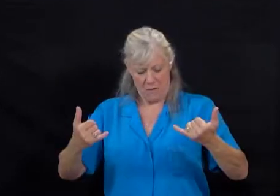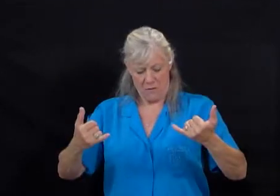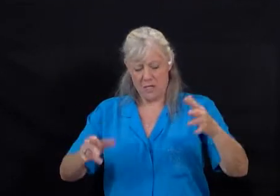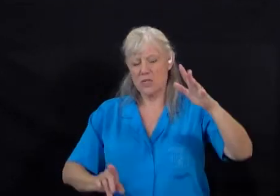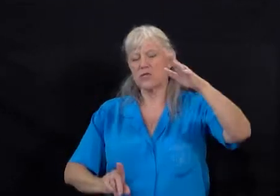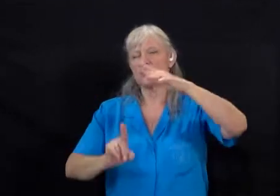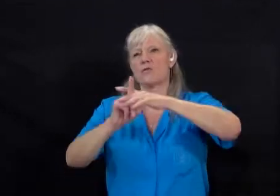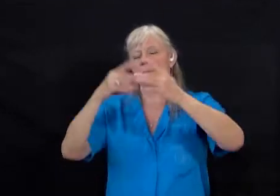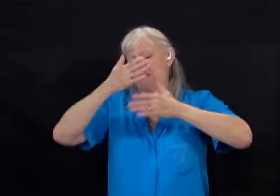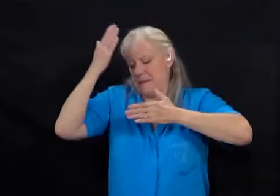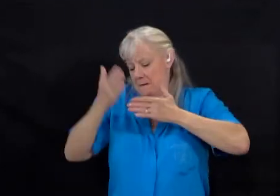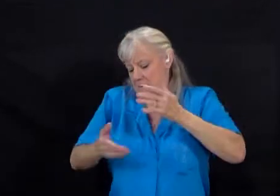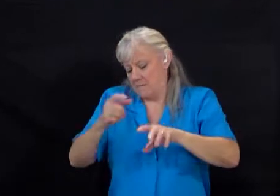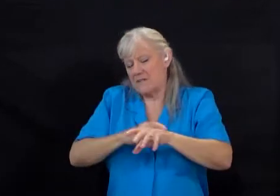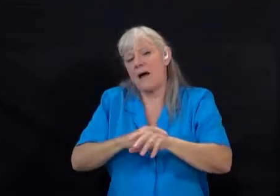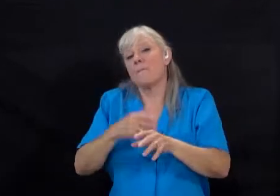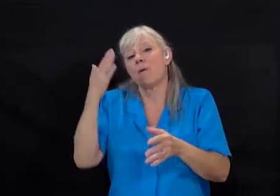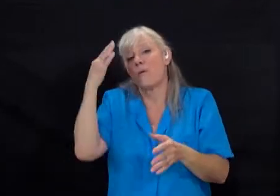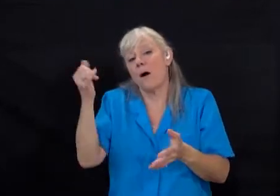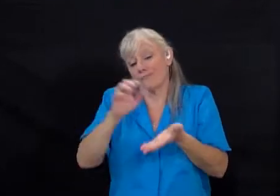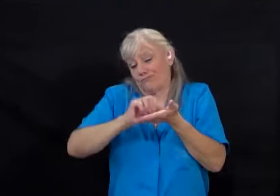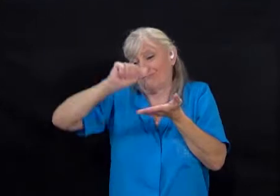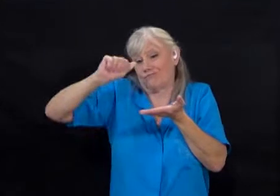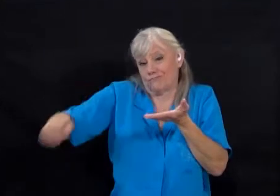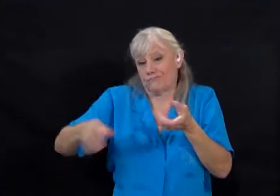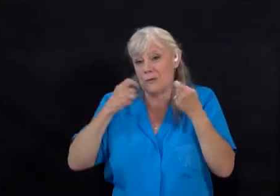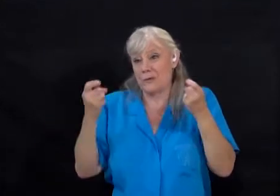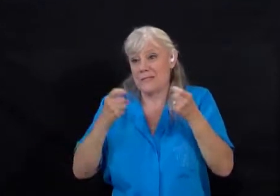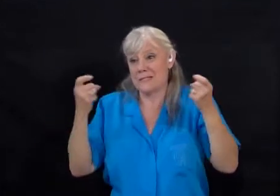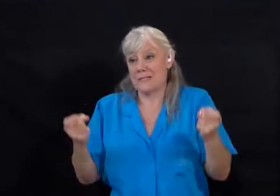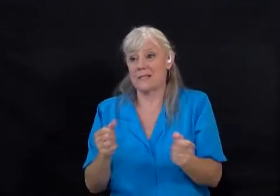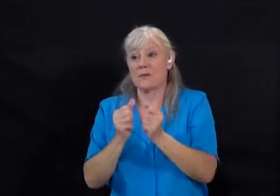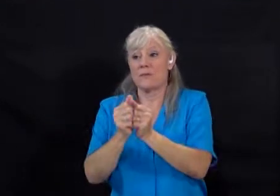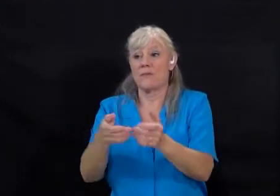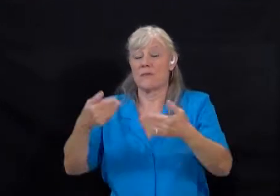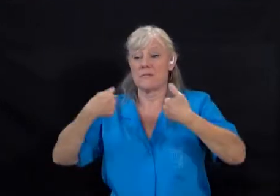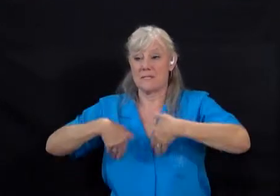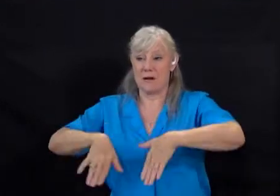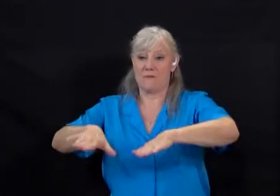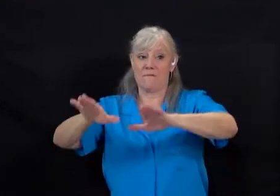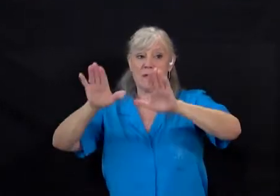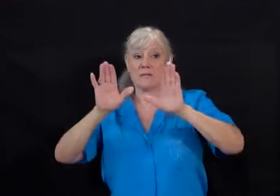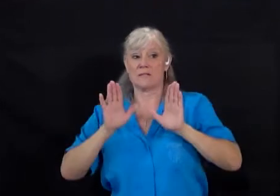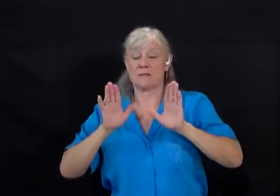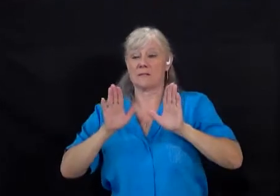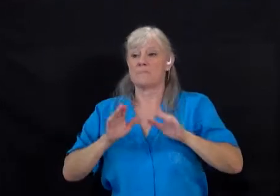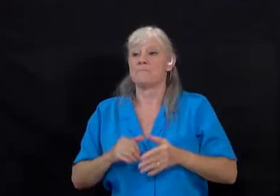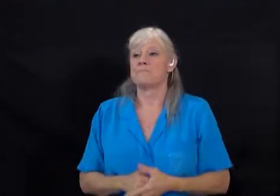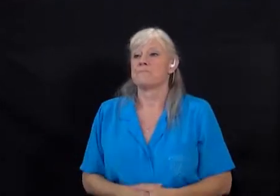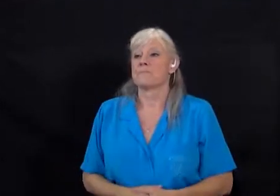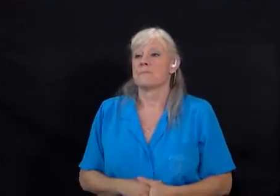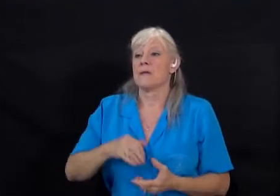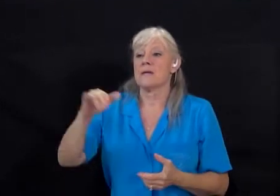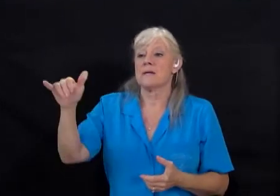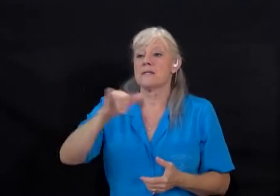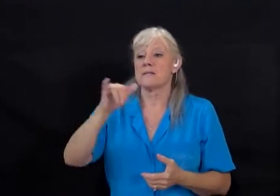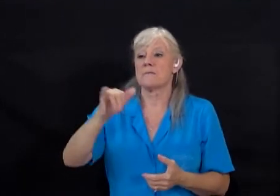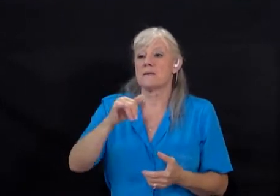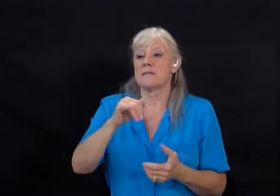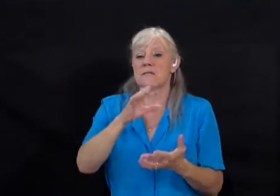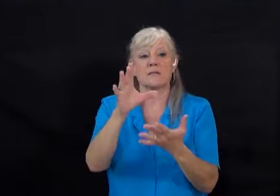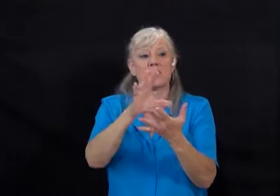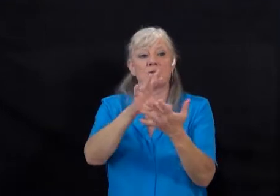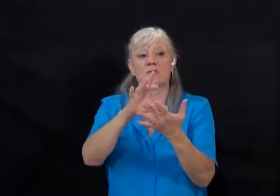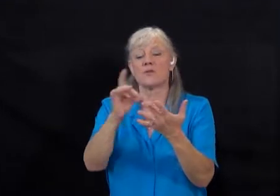end of the ages to take away sin by his sacrifice. Just as it is appointed that men and